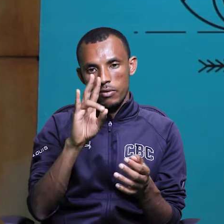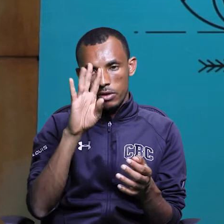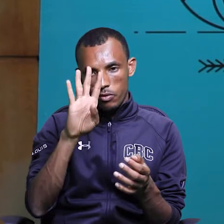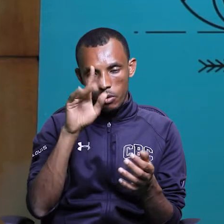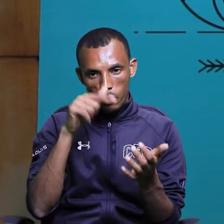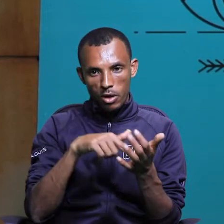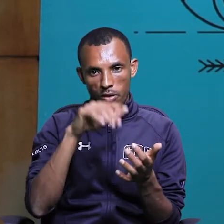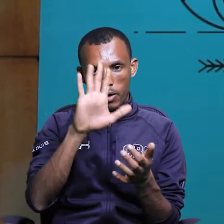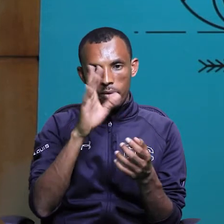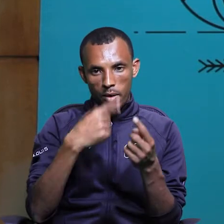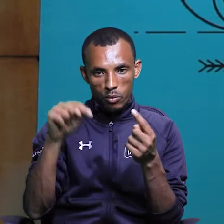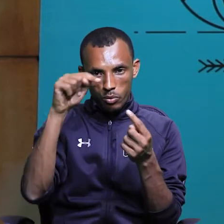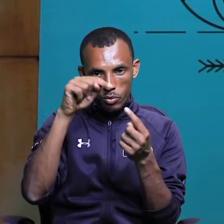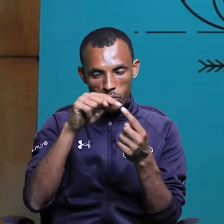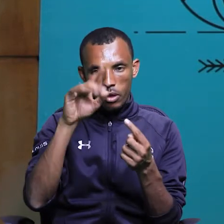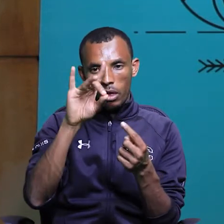74.5 up to